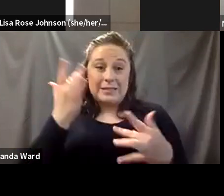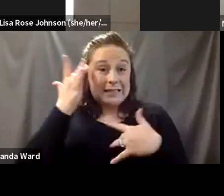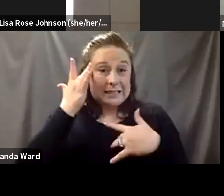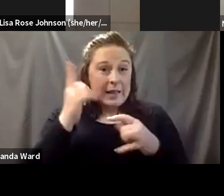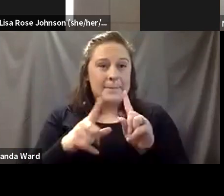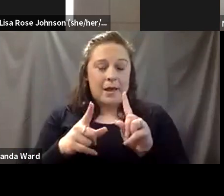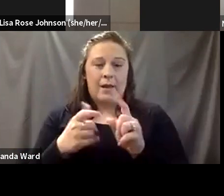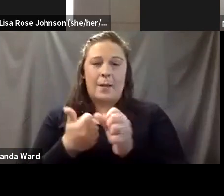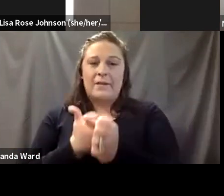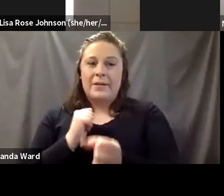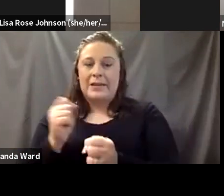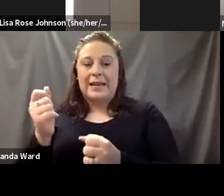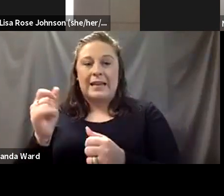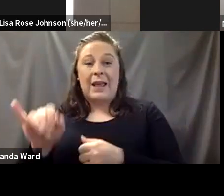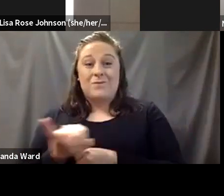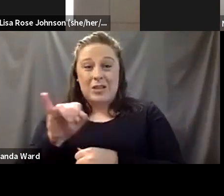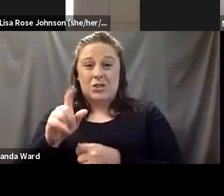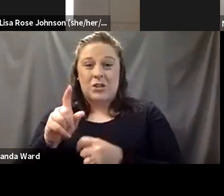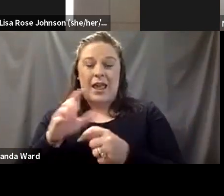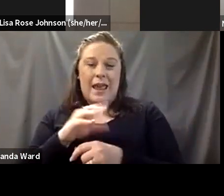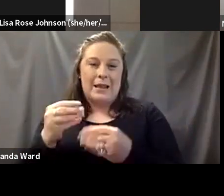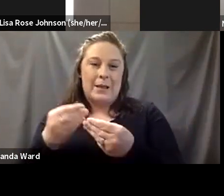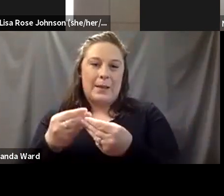from getting an infection and from passing it on.